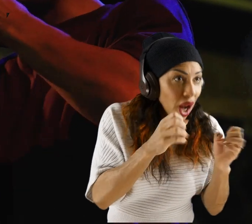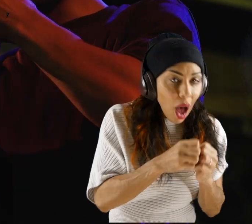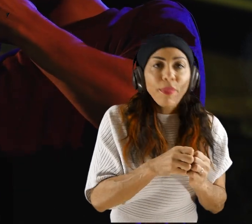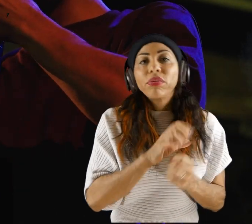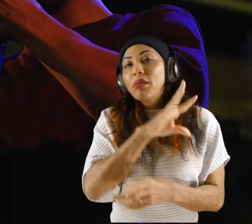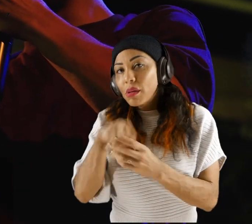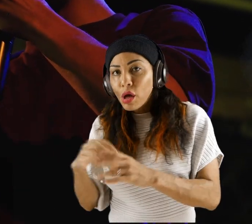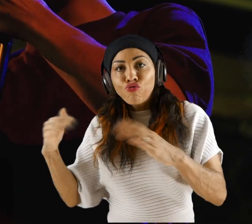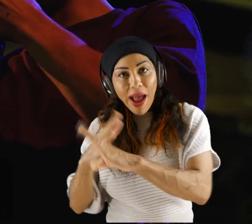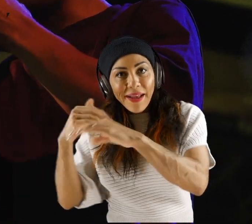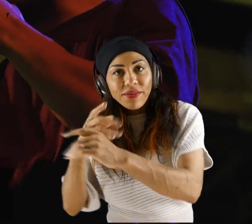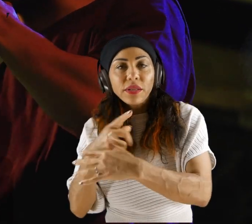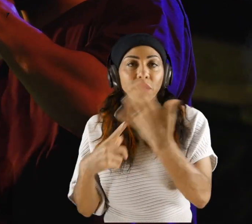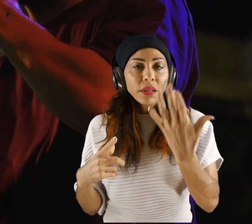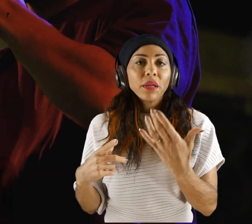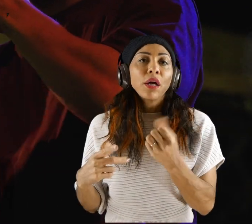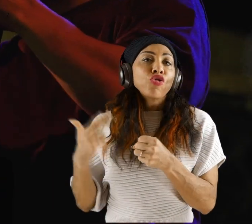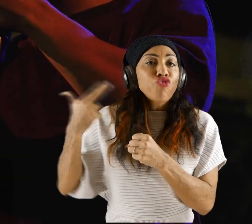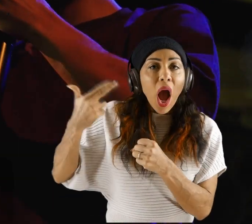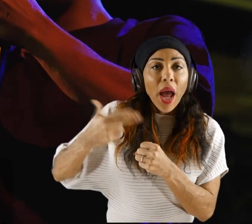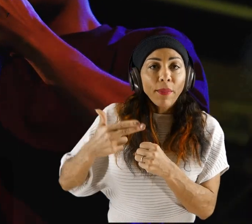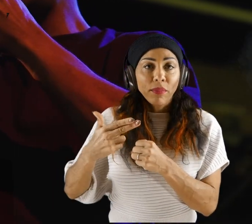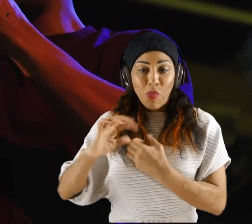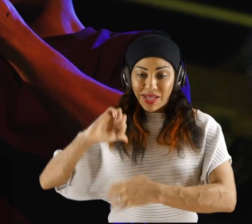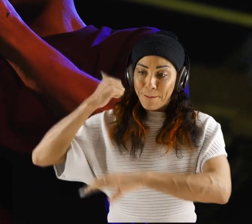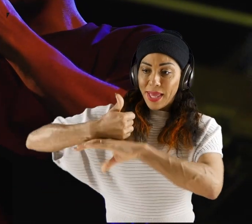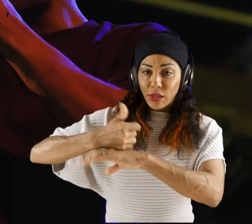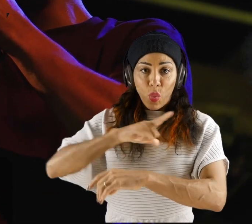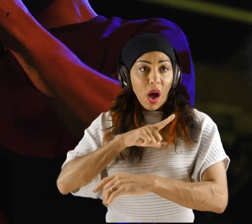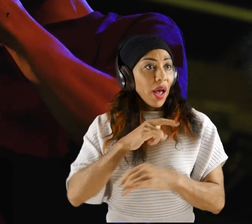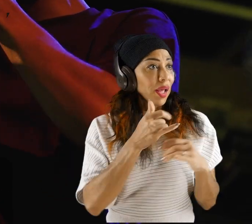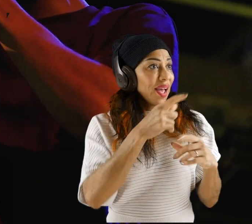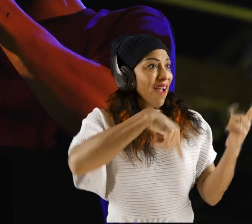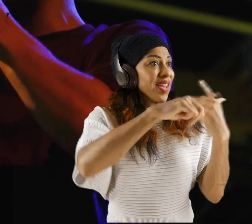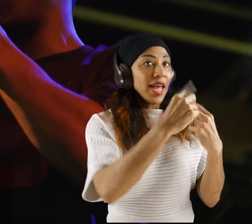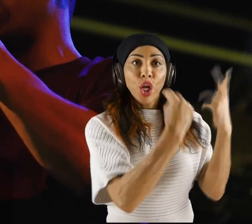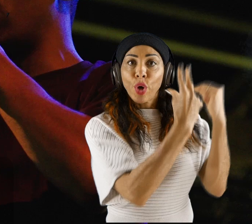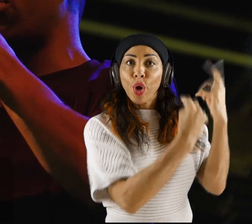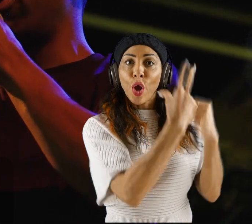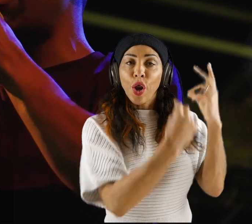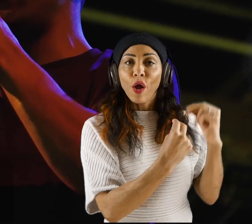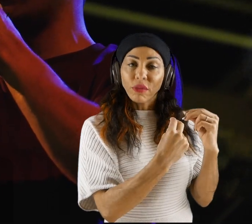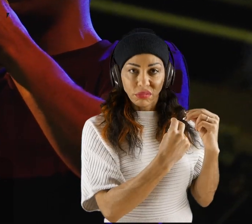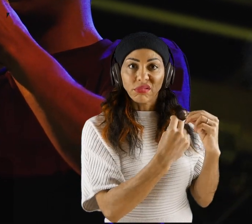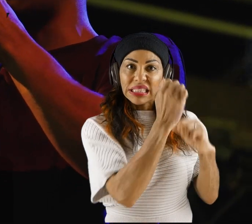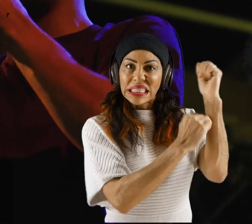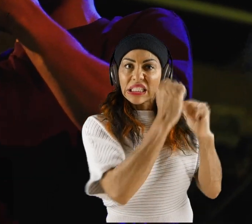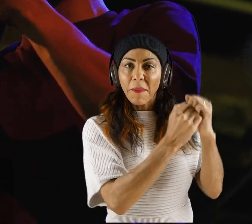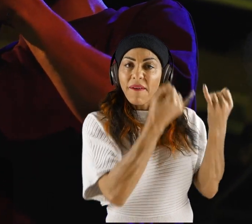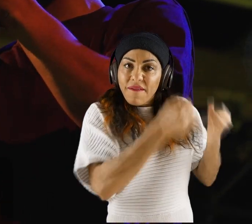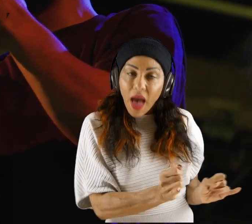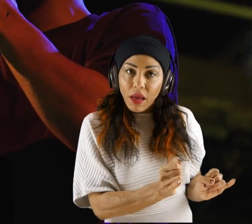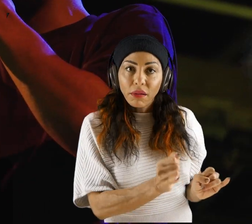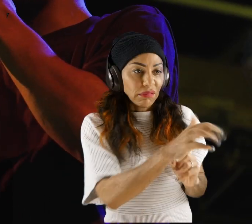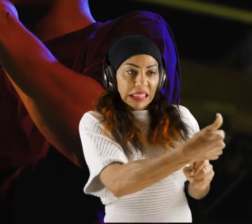the grime scene was literally an infrastructure built out of failing infrastructure and the wider infrastructure not supporting that music. So I'm just